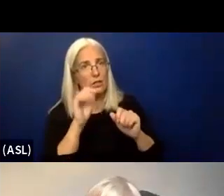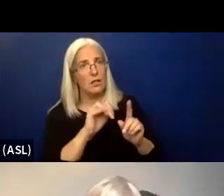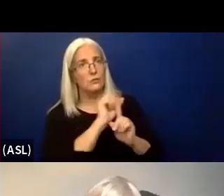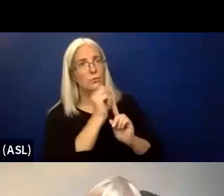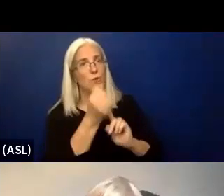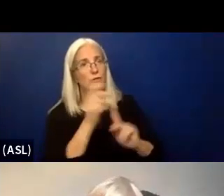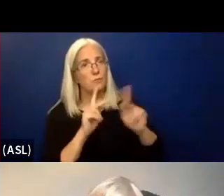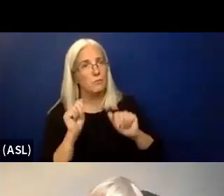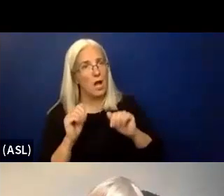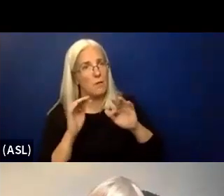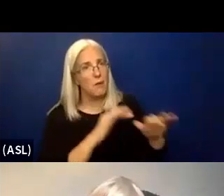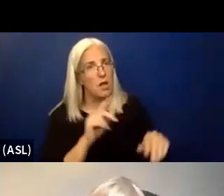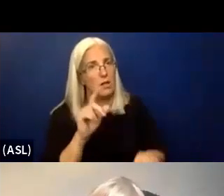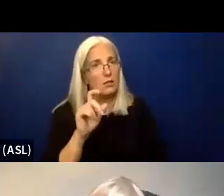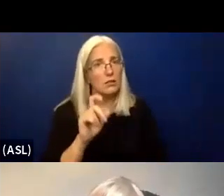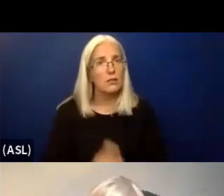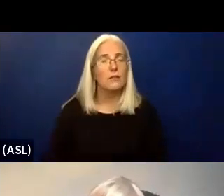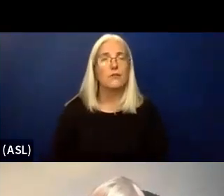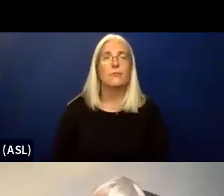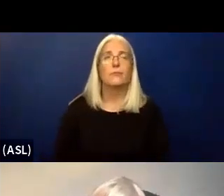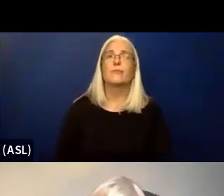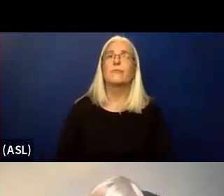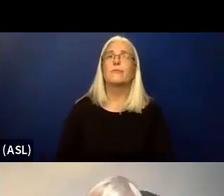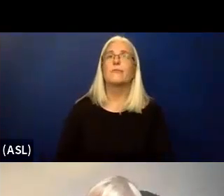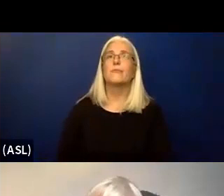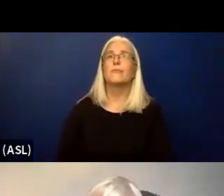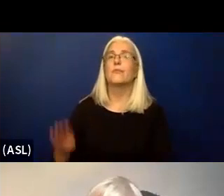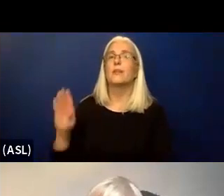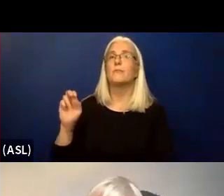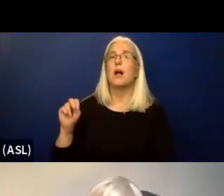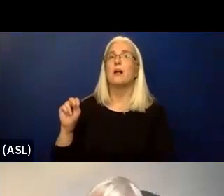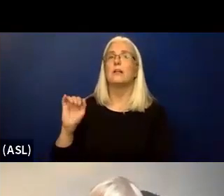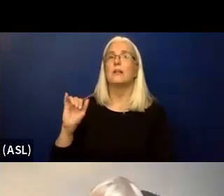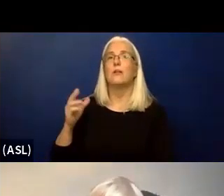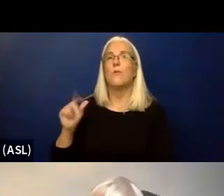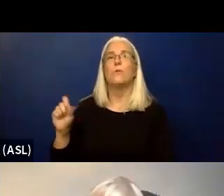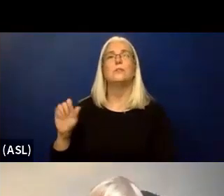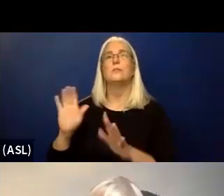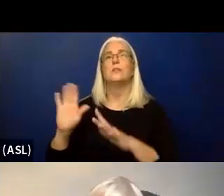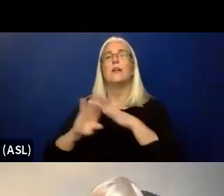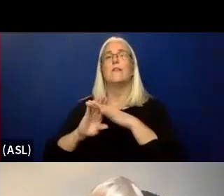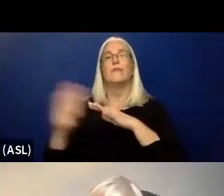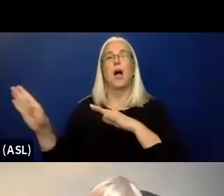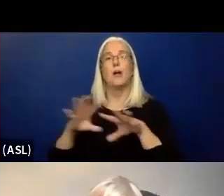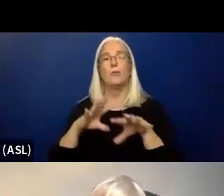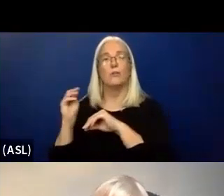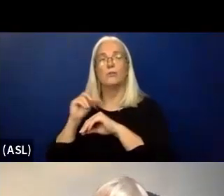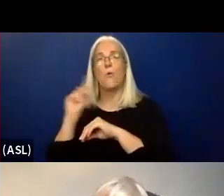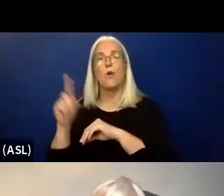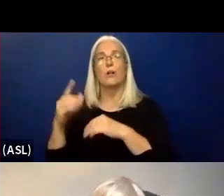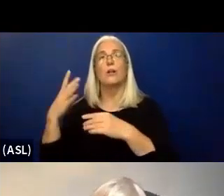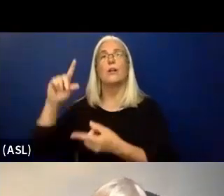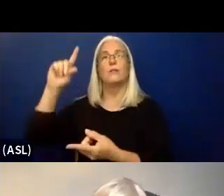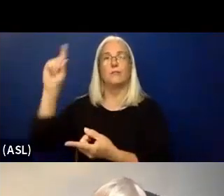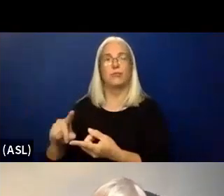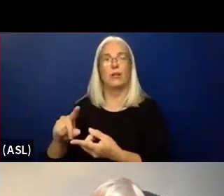The evacuation orders that have been lifted to date have been areas outside of the burn area. As was